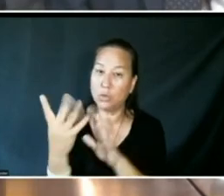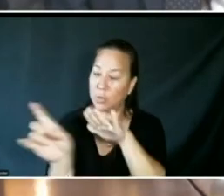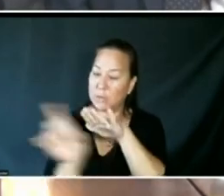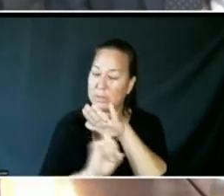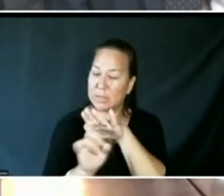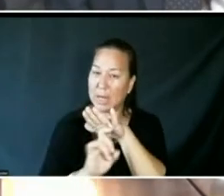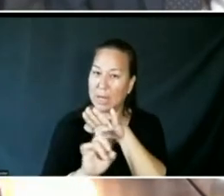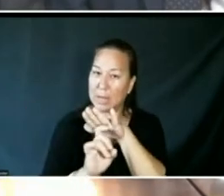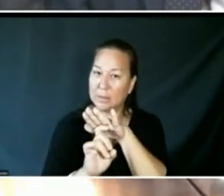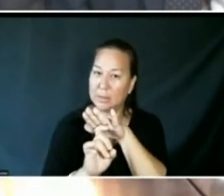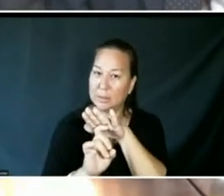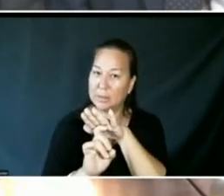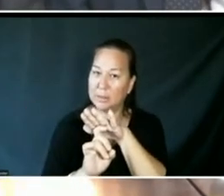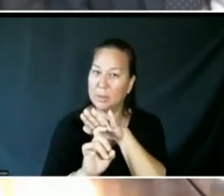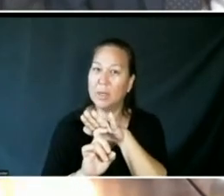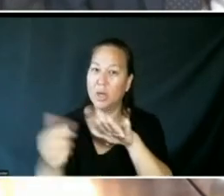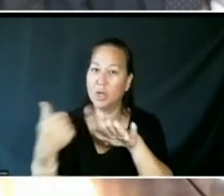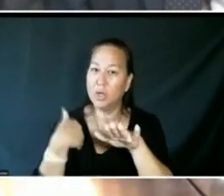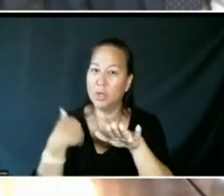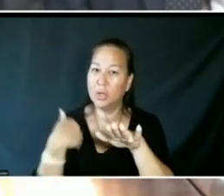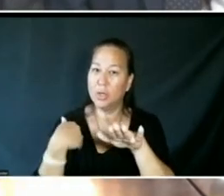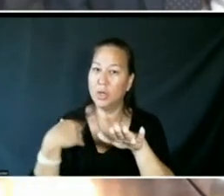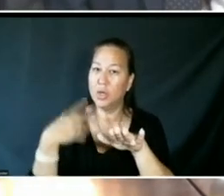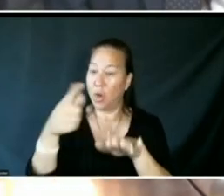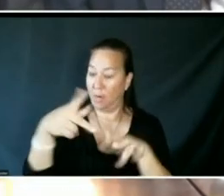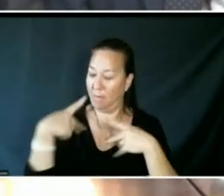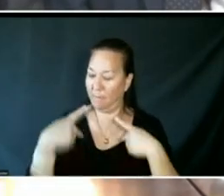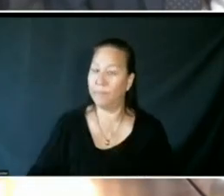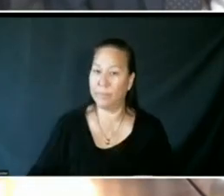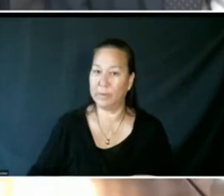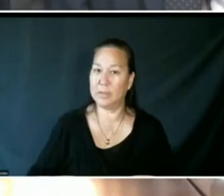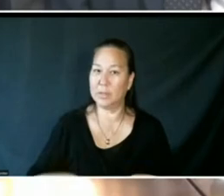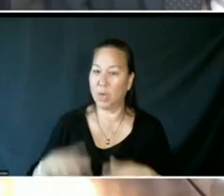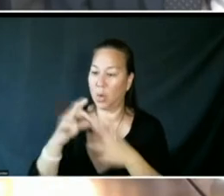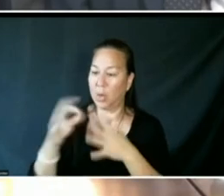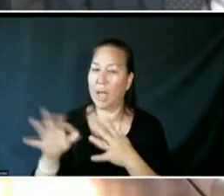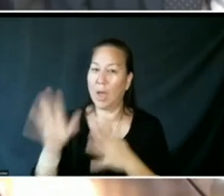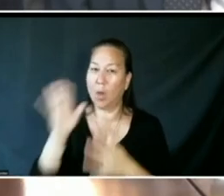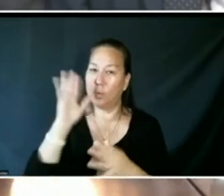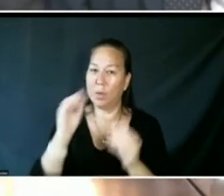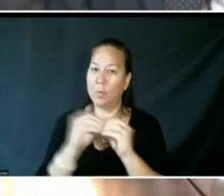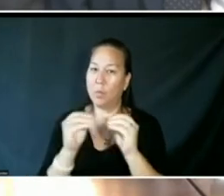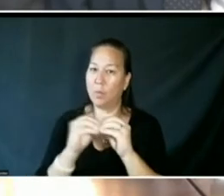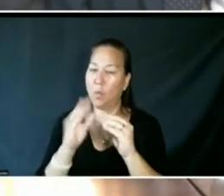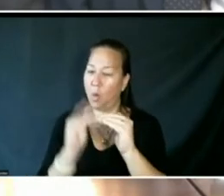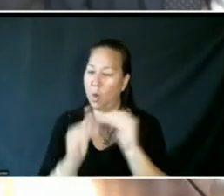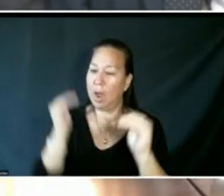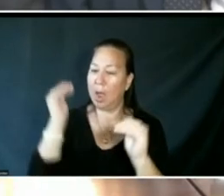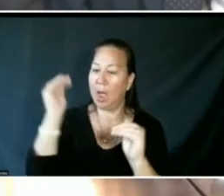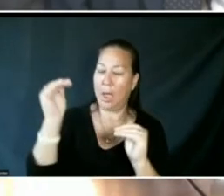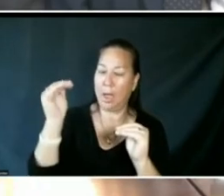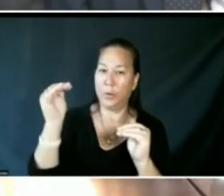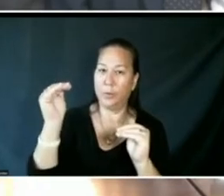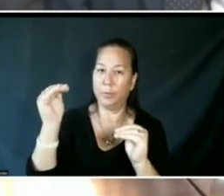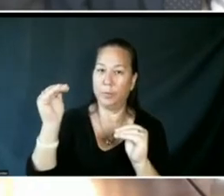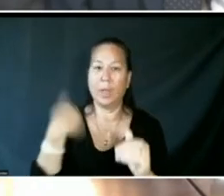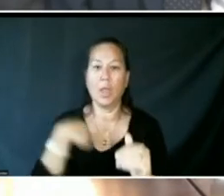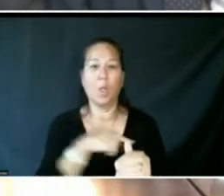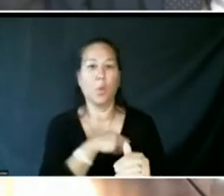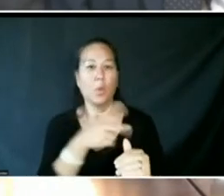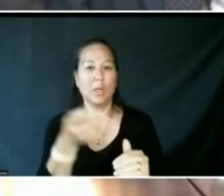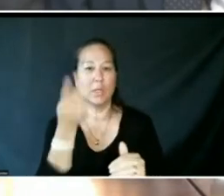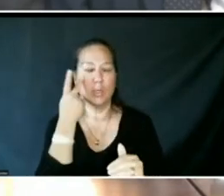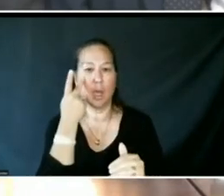corresponding physical ballot, your counts would have been a lot higher than the ballots themselves. And by doing the hand tally, we saw two specific numbers that were